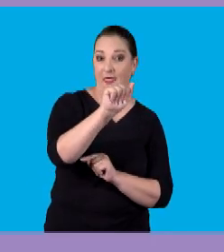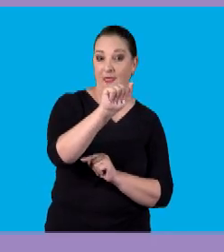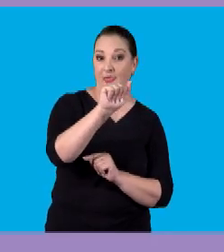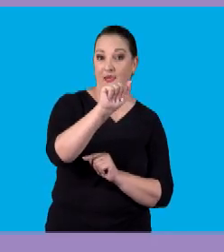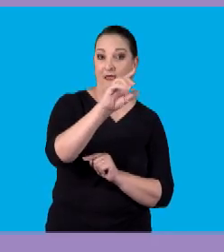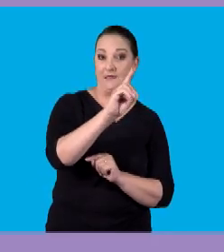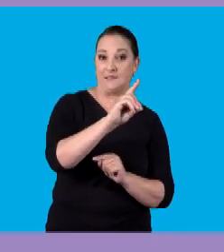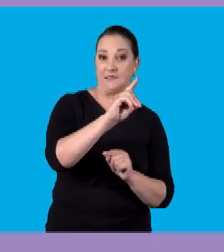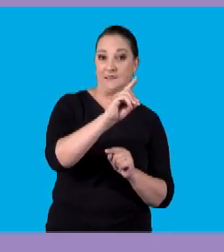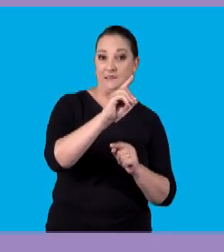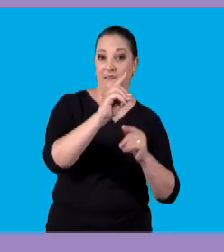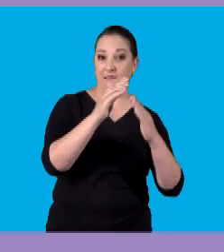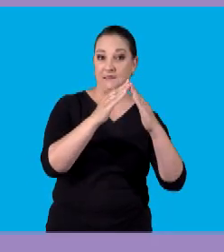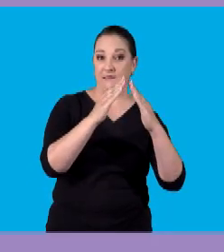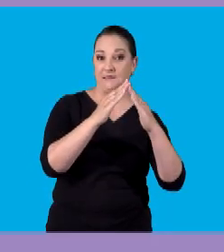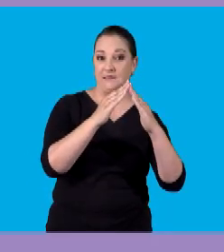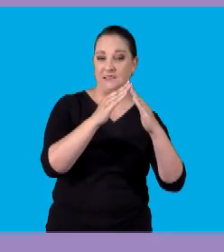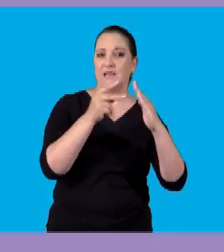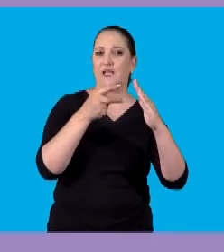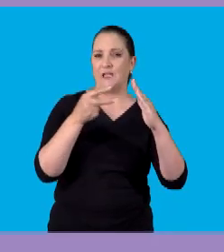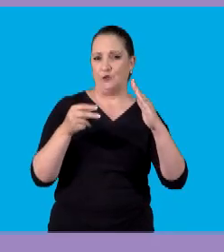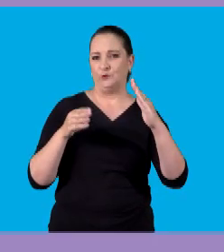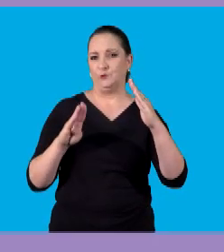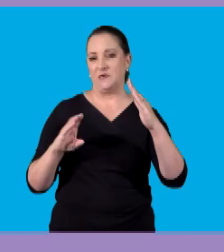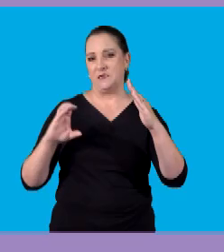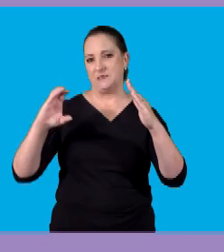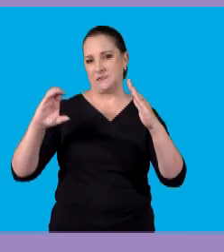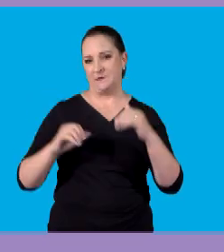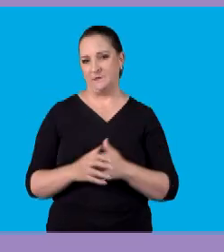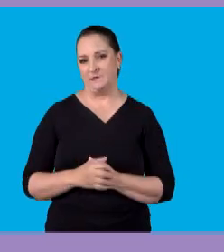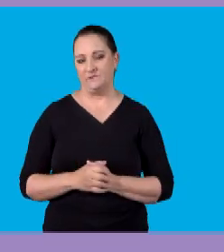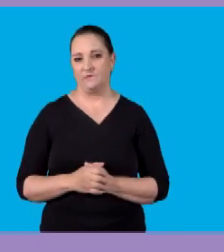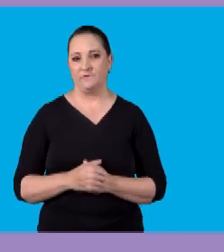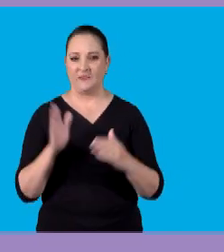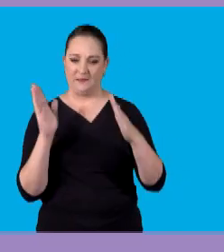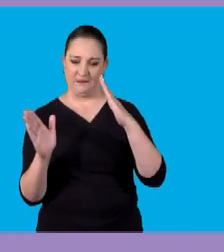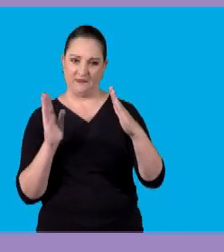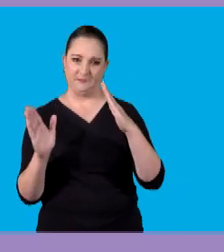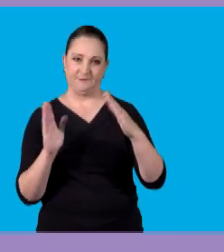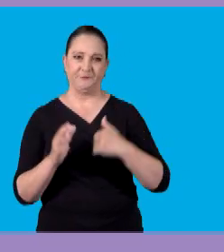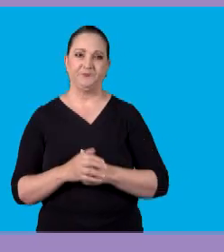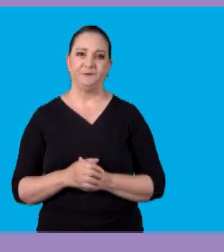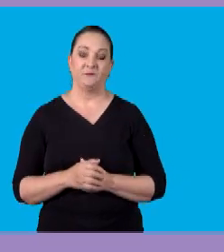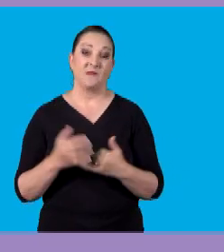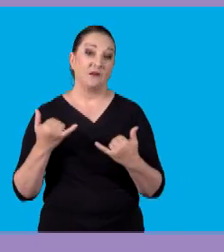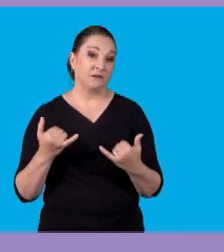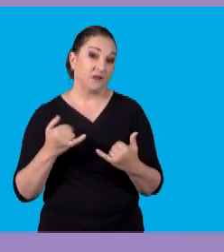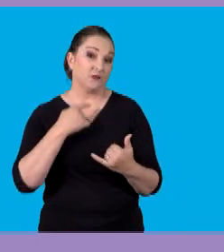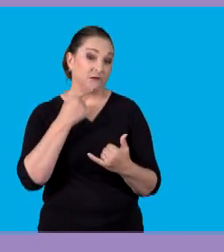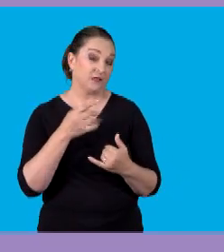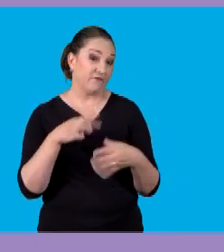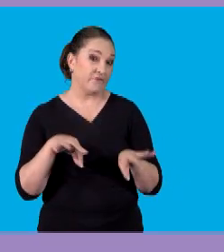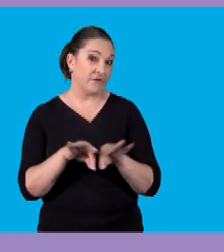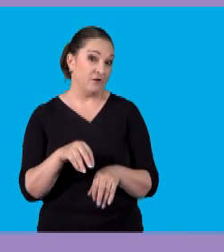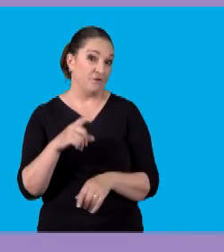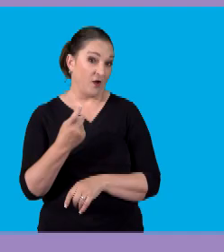just one of the ways that we could have calculated that. Another way that we could have calculated this, the value